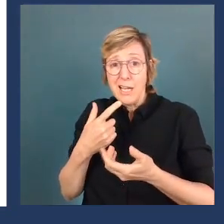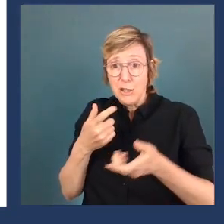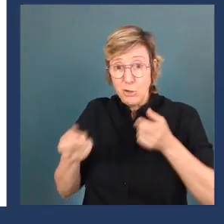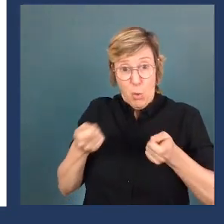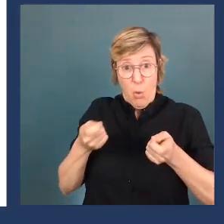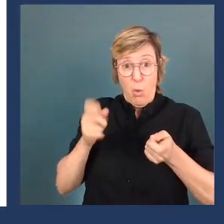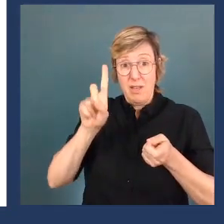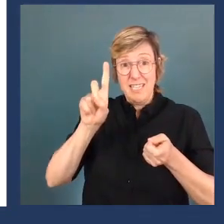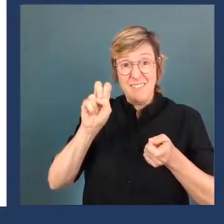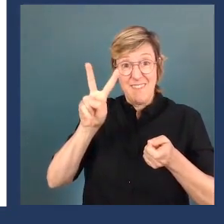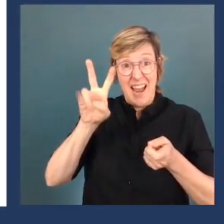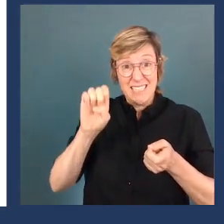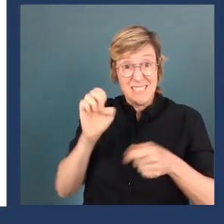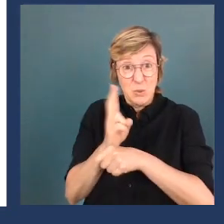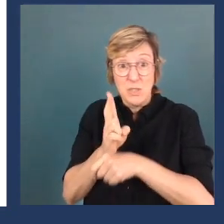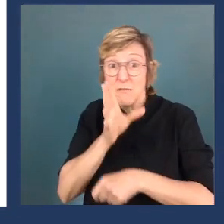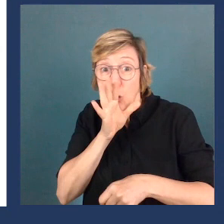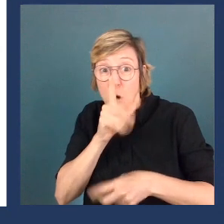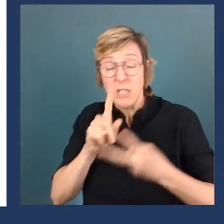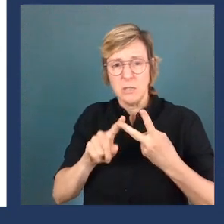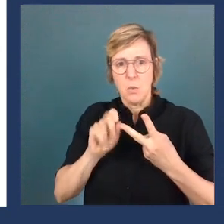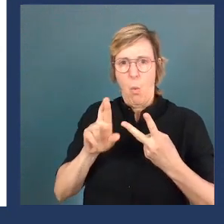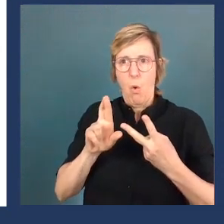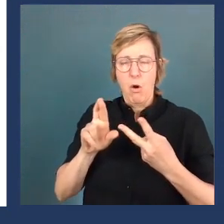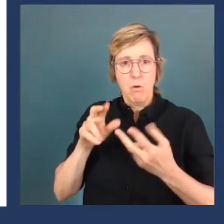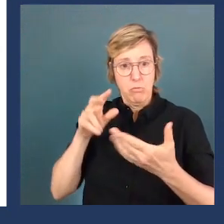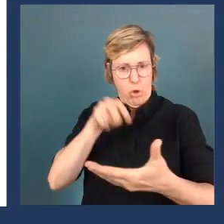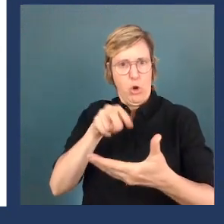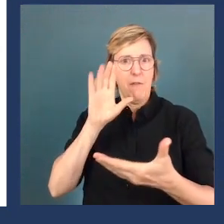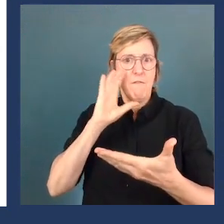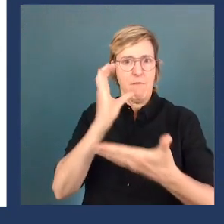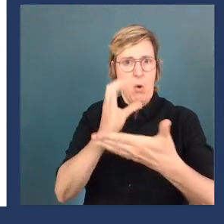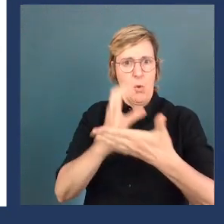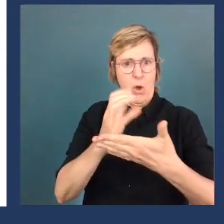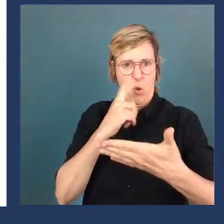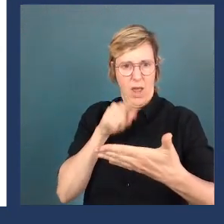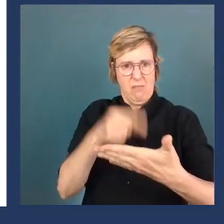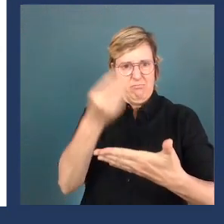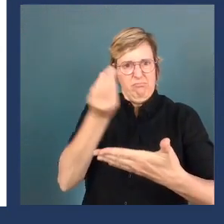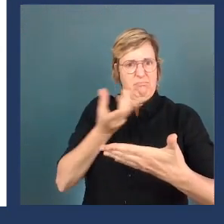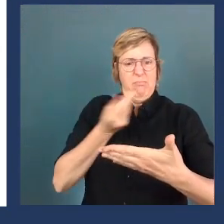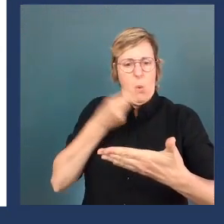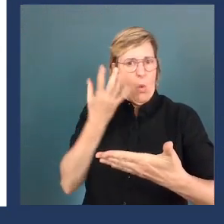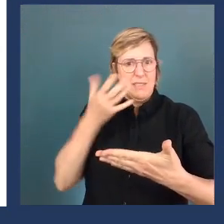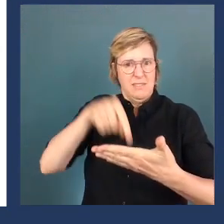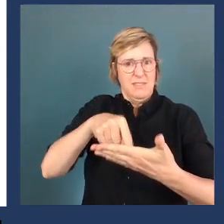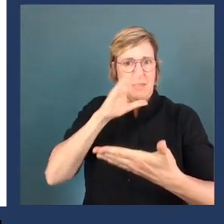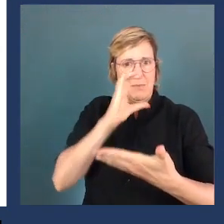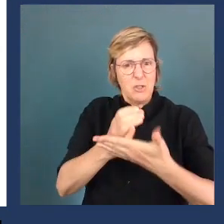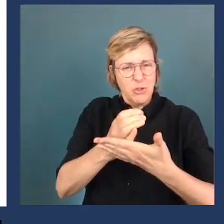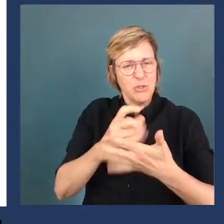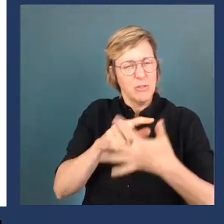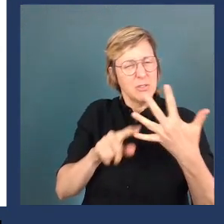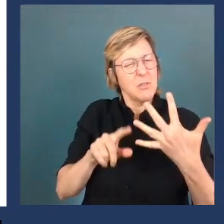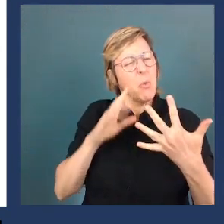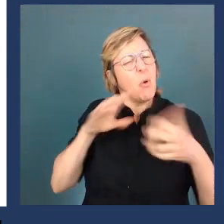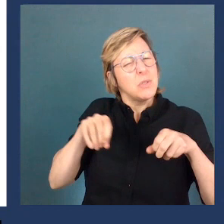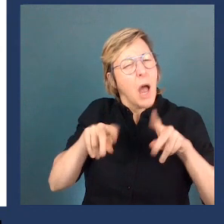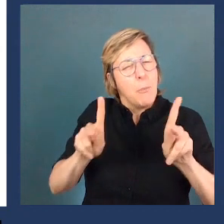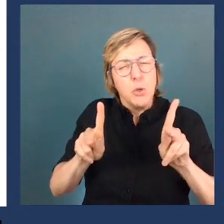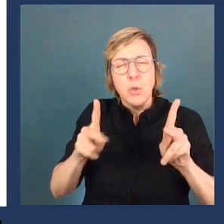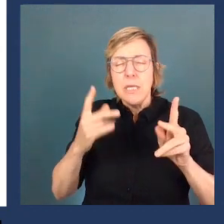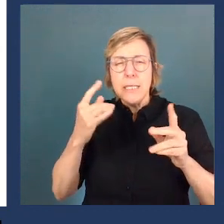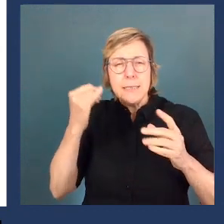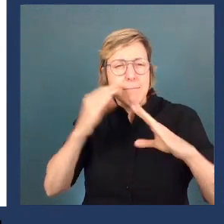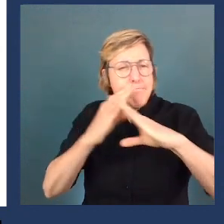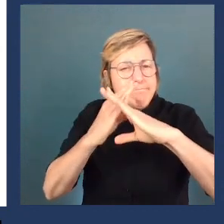photo. The opportunity and expectation of technology is set by you. These scenarios lead to experiments to